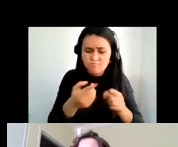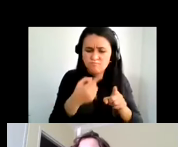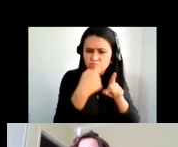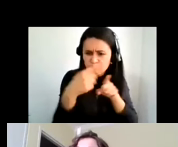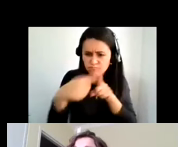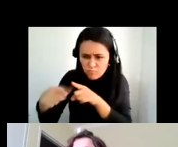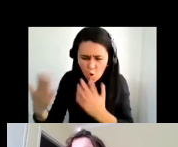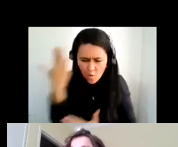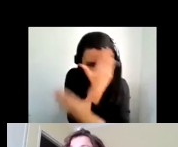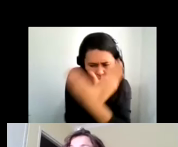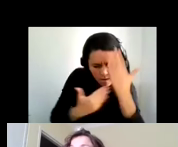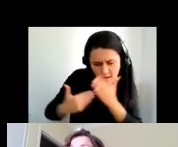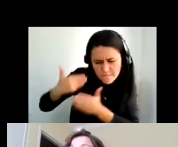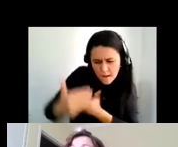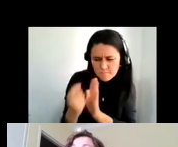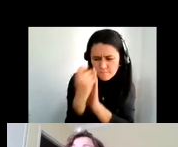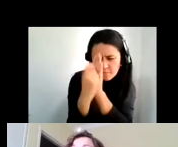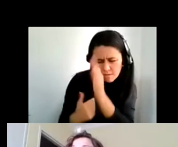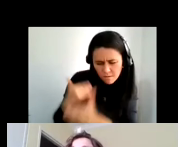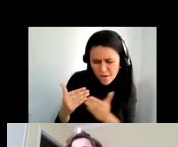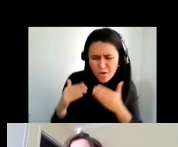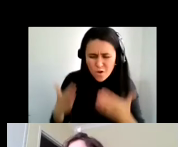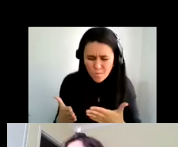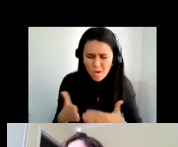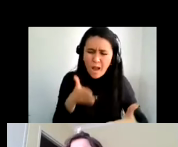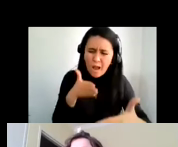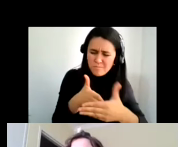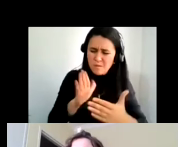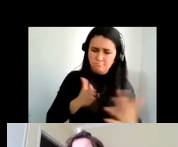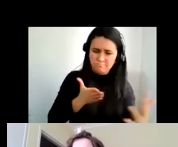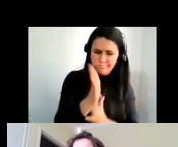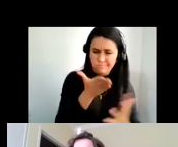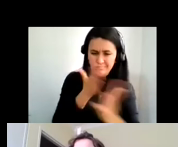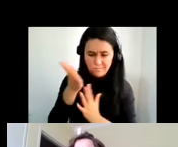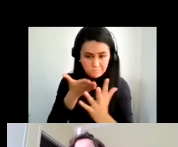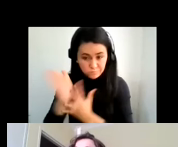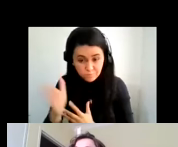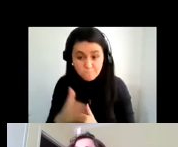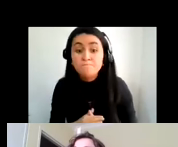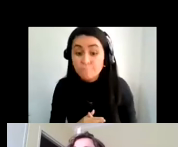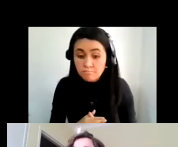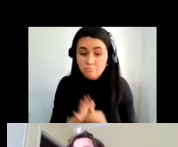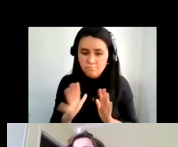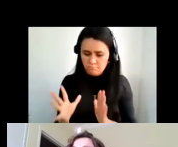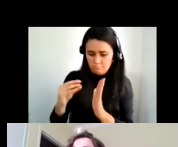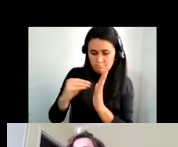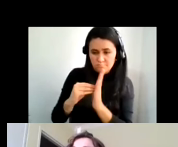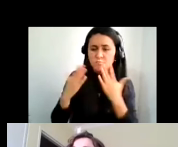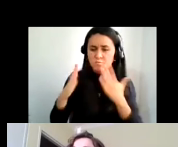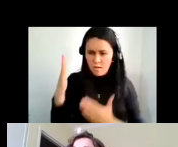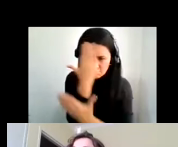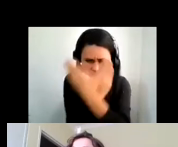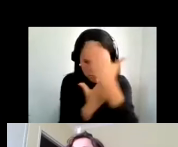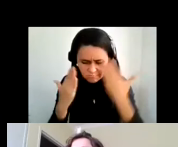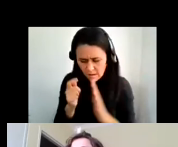at findings from a lit review that we commissioned to Johns Hopkins University. And it looked